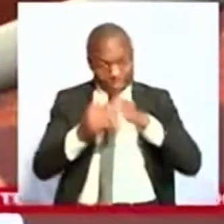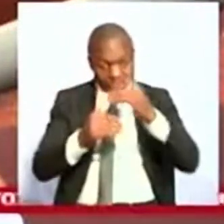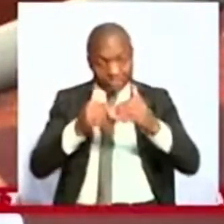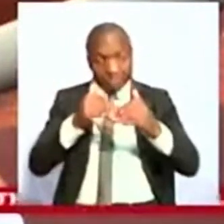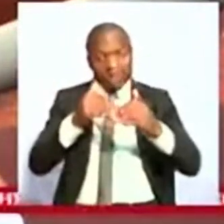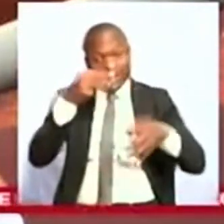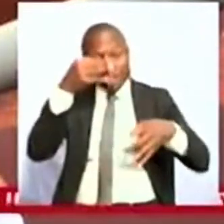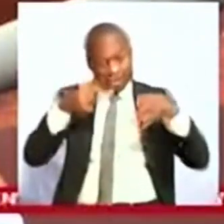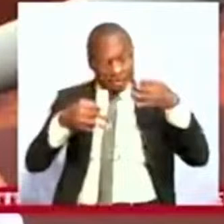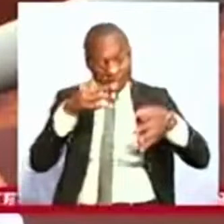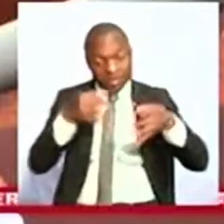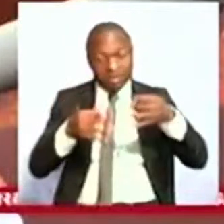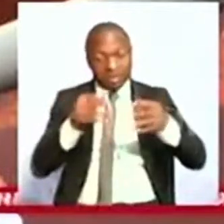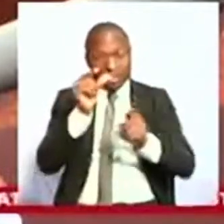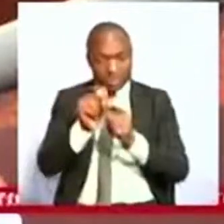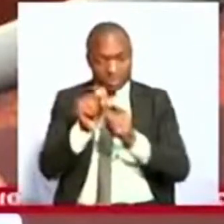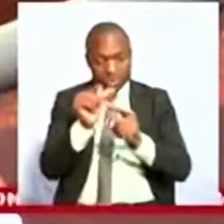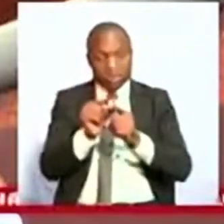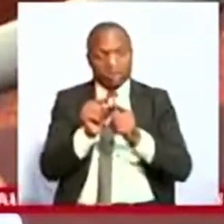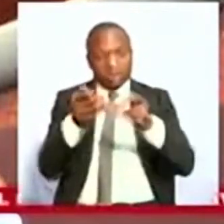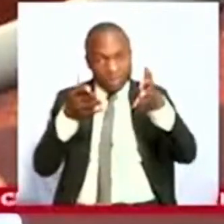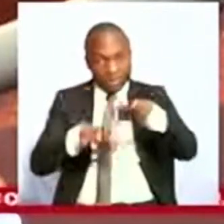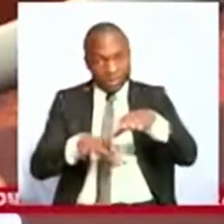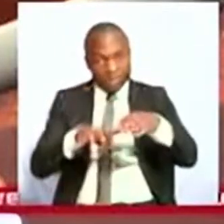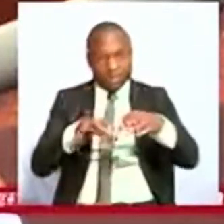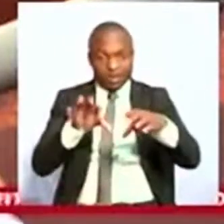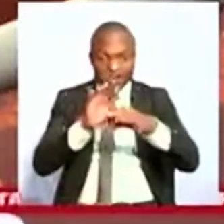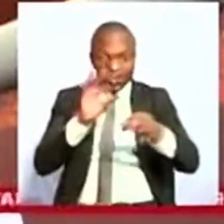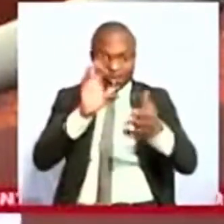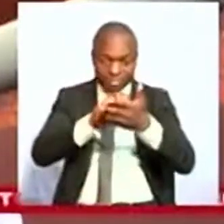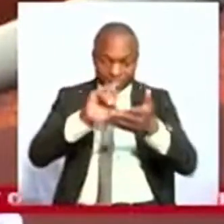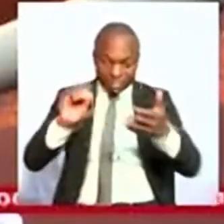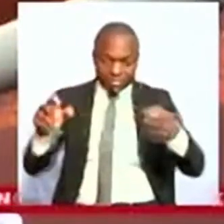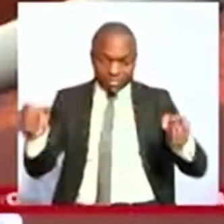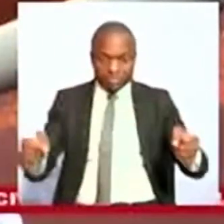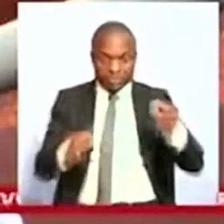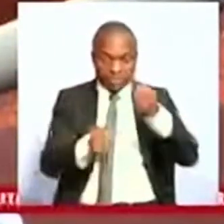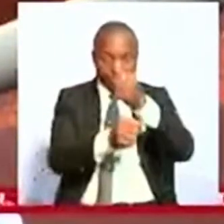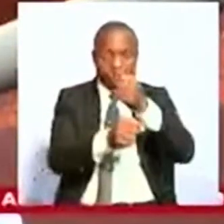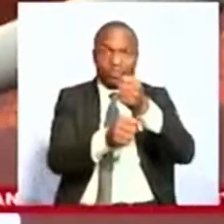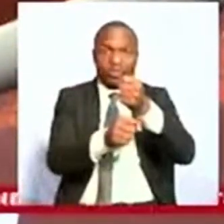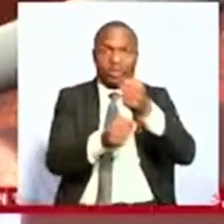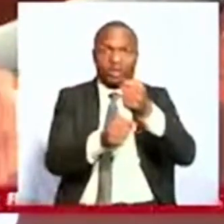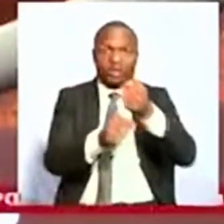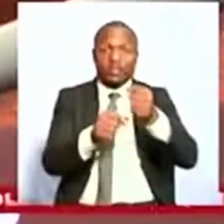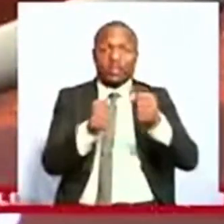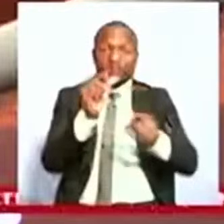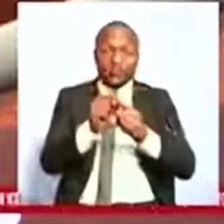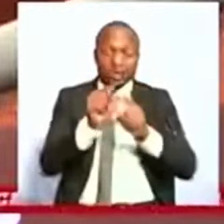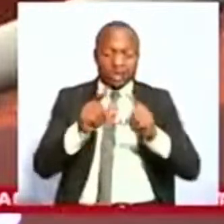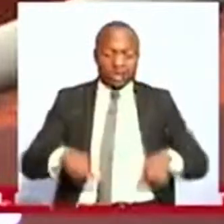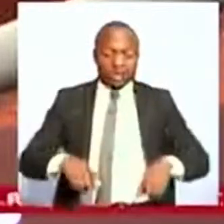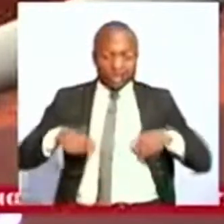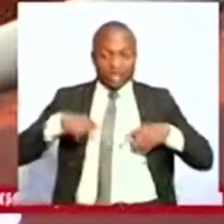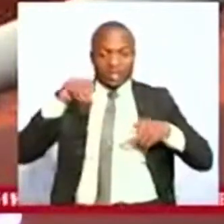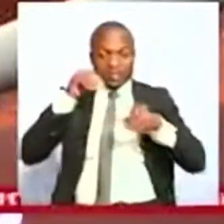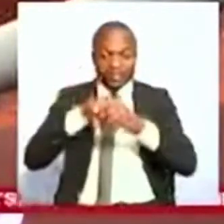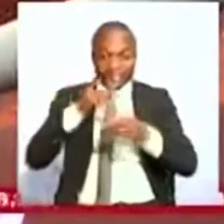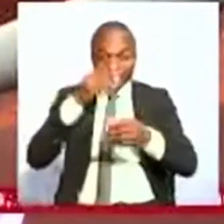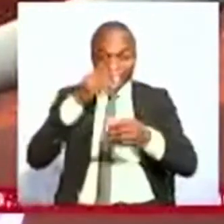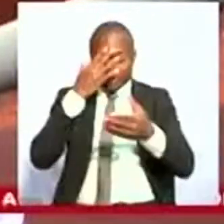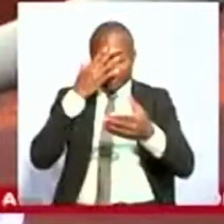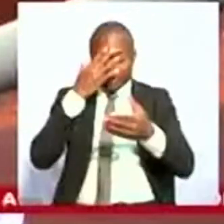wherever the word death was found, this was deleted and replaced with the words life imprisonment. Under the Defense